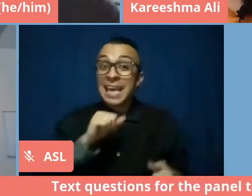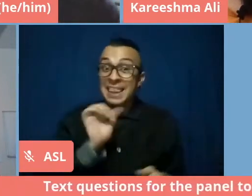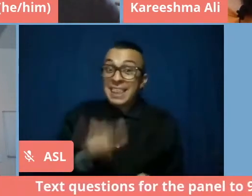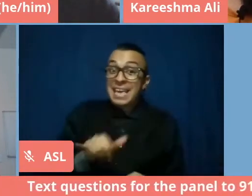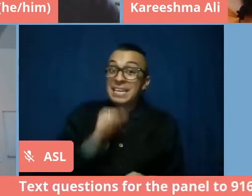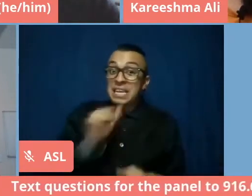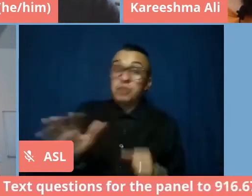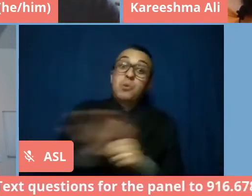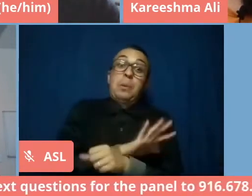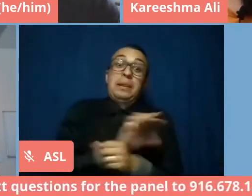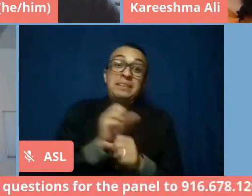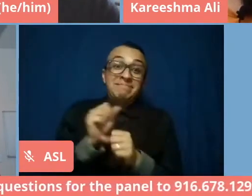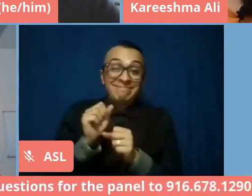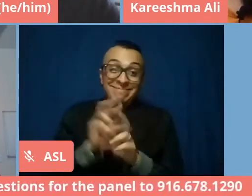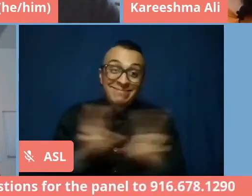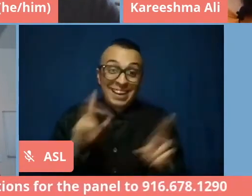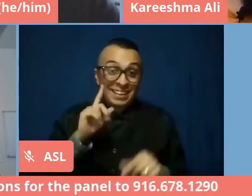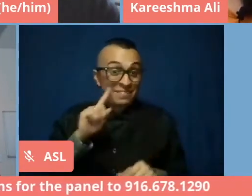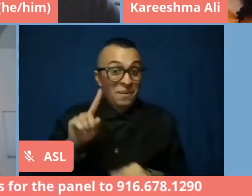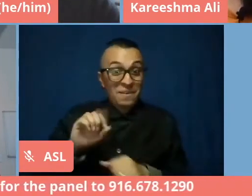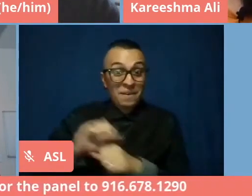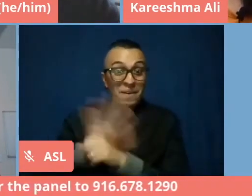COVID, that gives me hope.